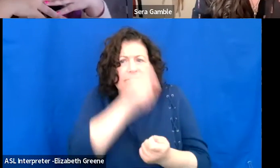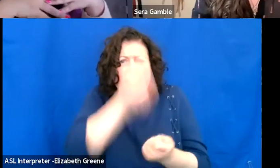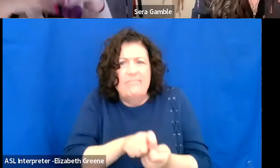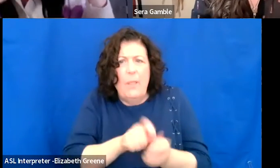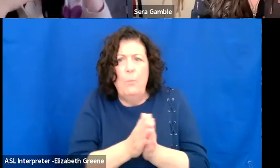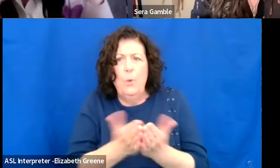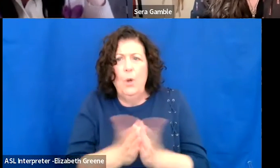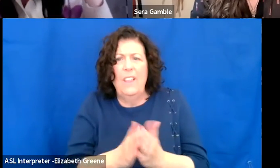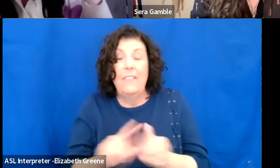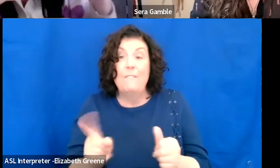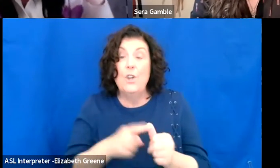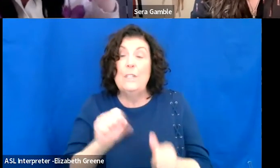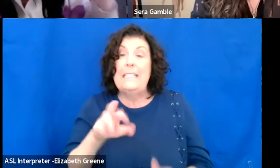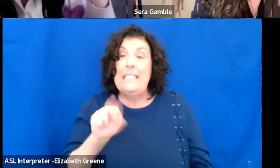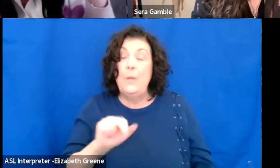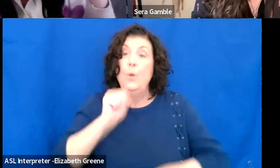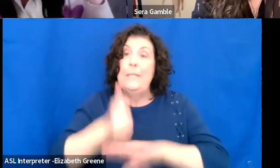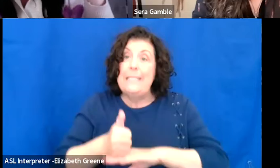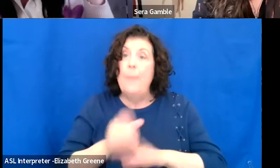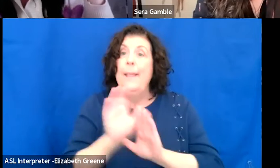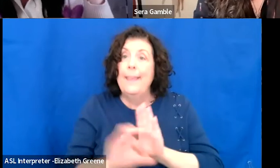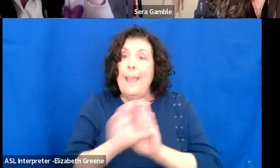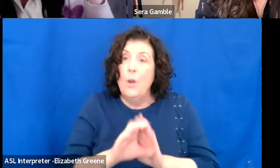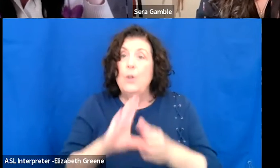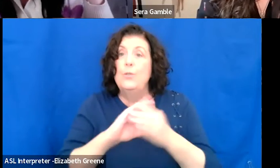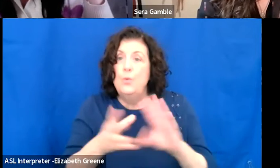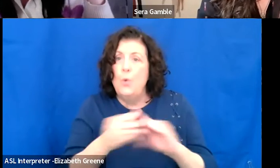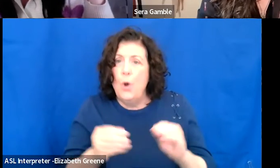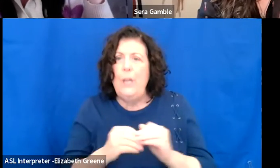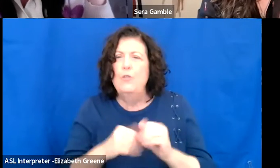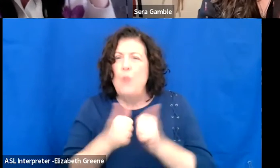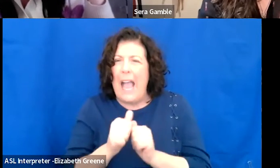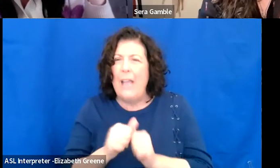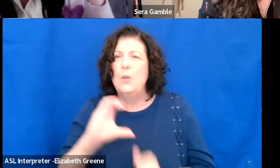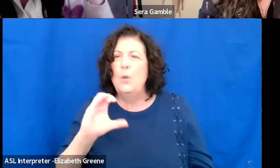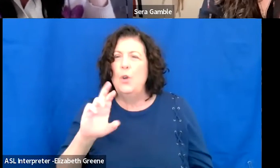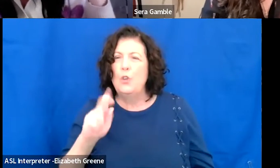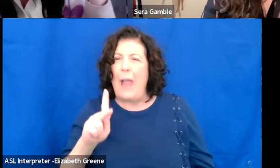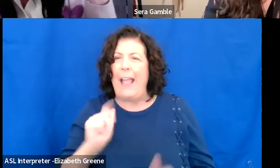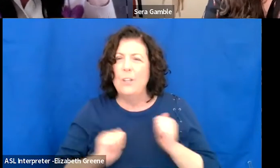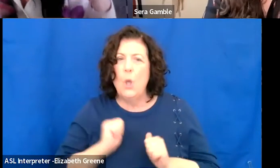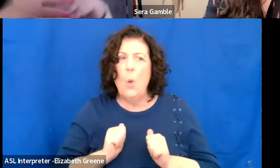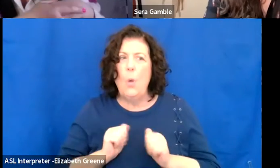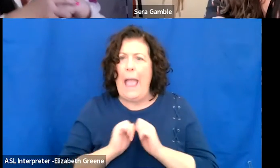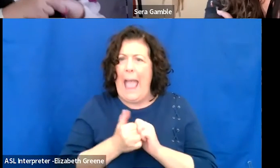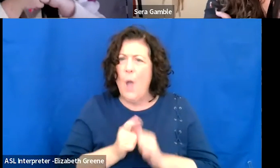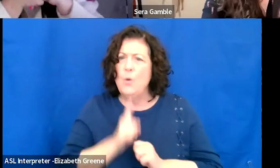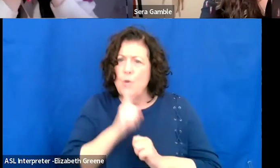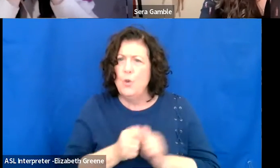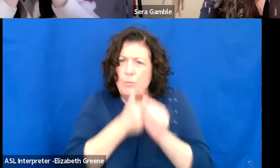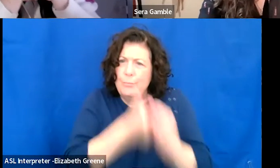that first season as you're establishing it and trying to figure it out and try to crack it as a show, how true was it to what was on the